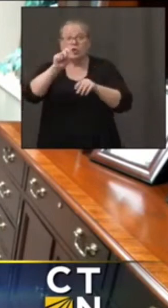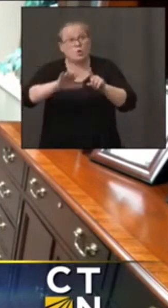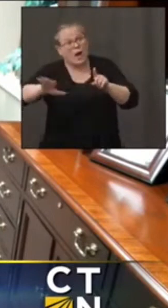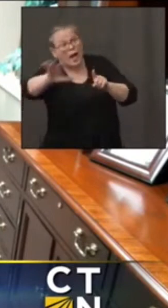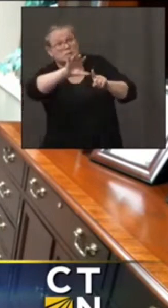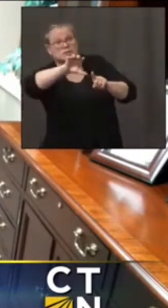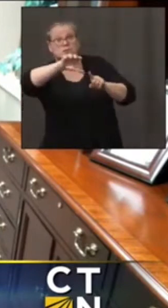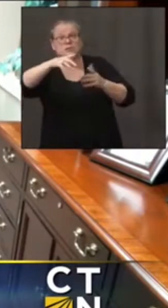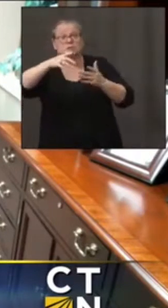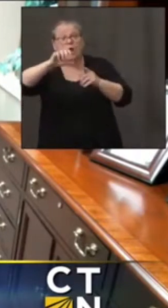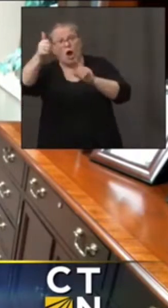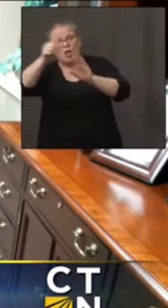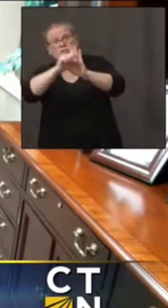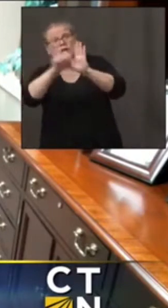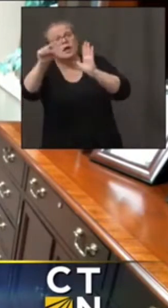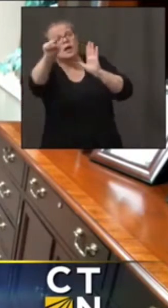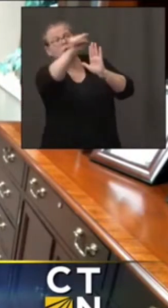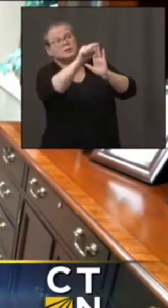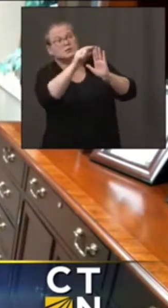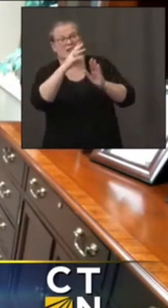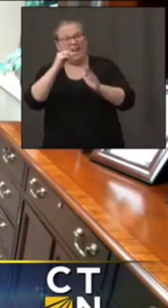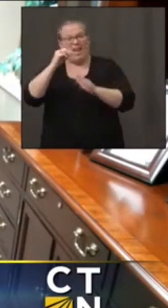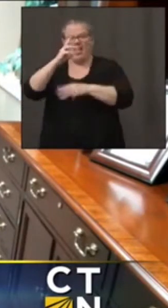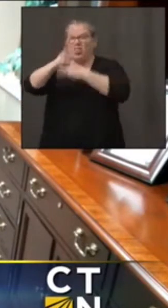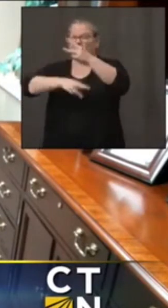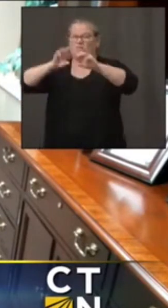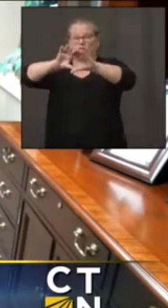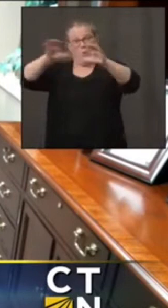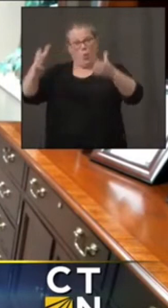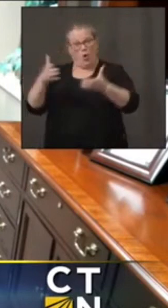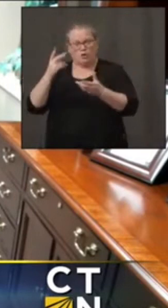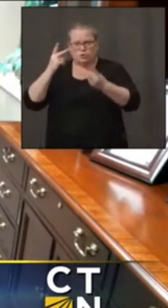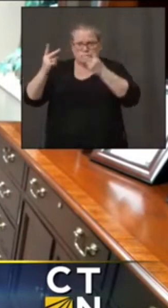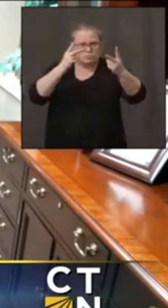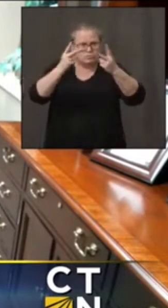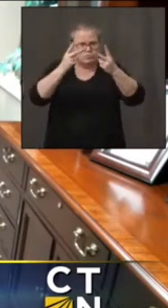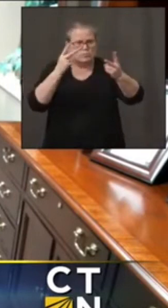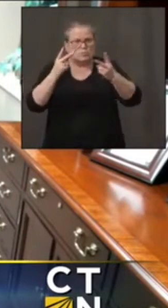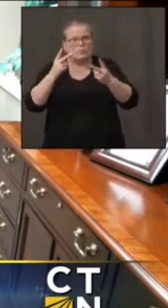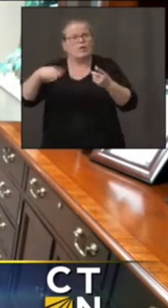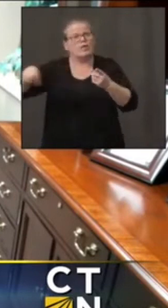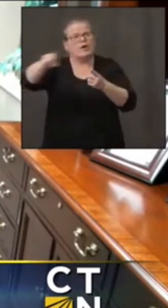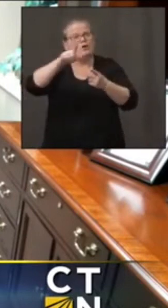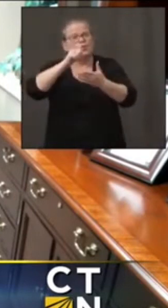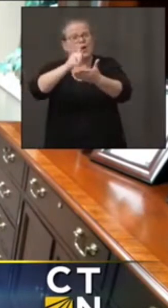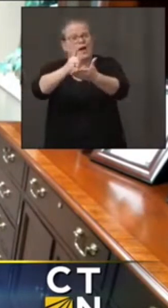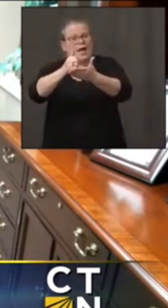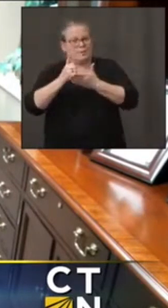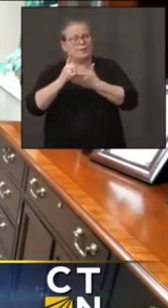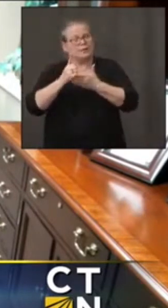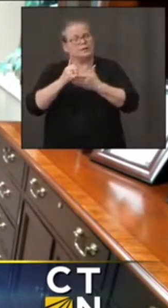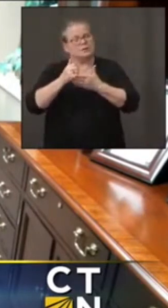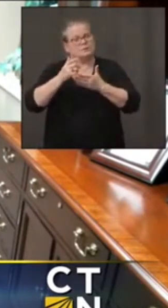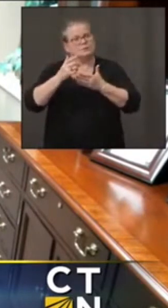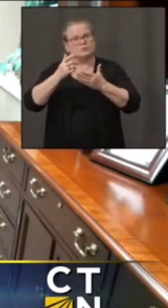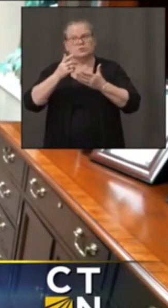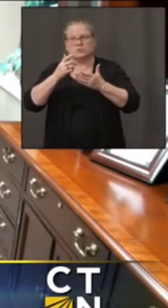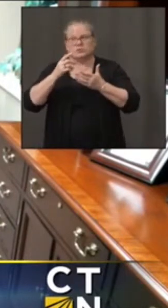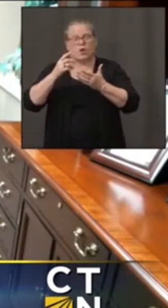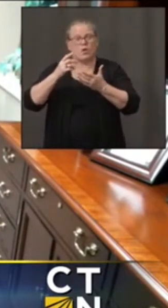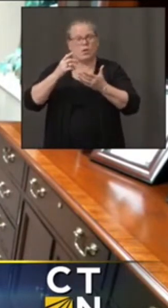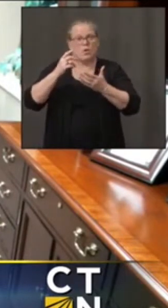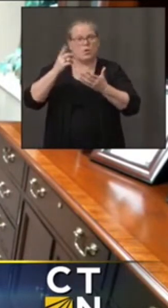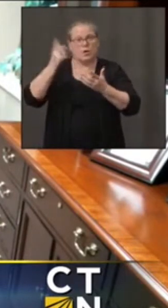and actively engaging those of us who are providing health care to be partners in the strategy.